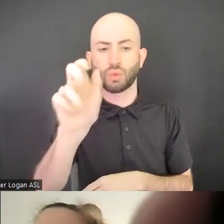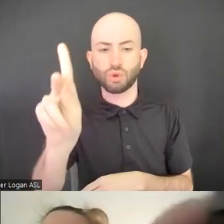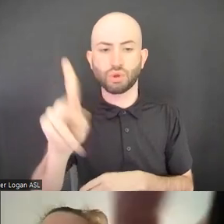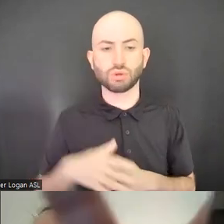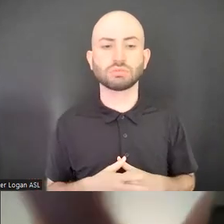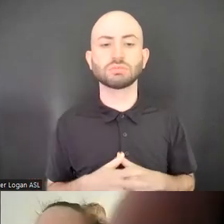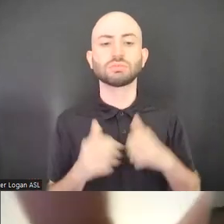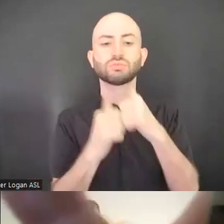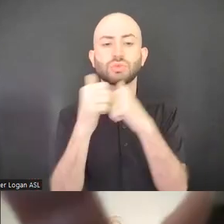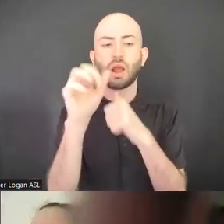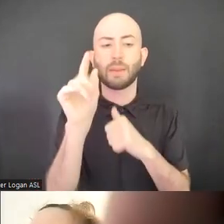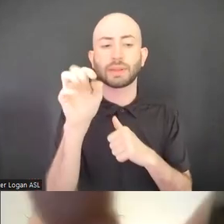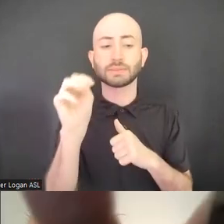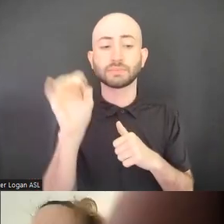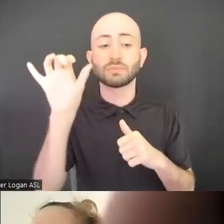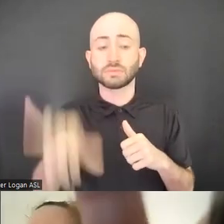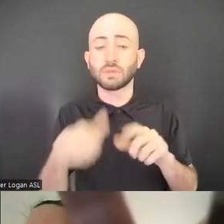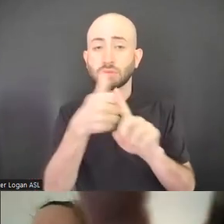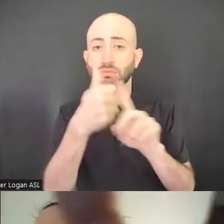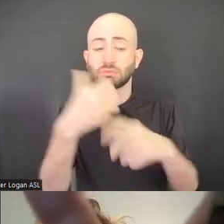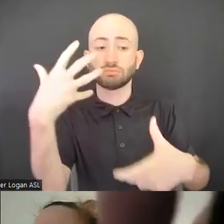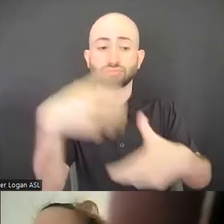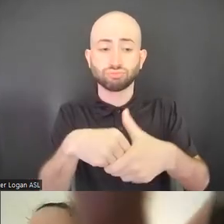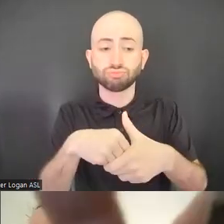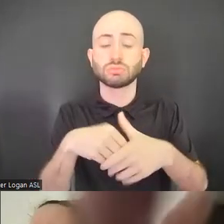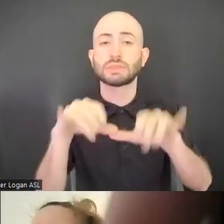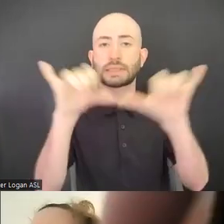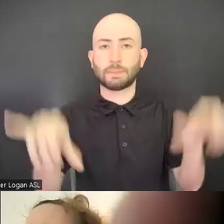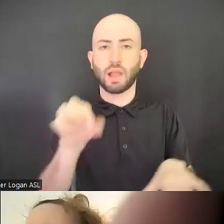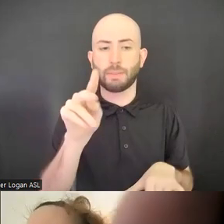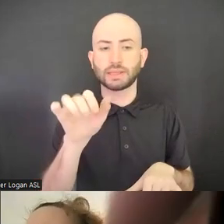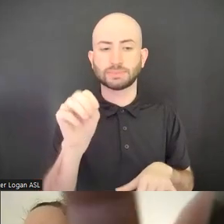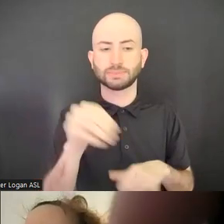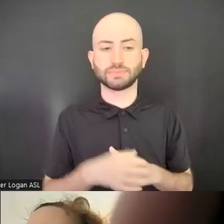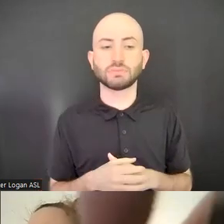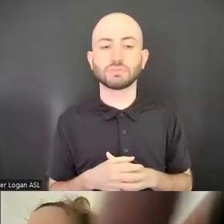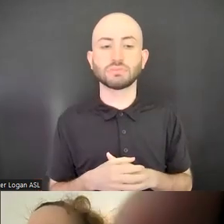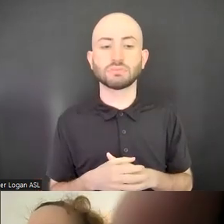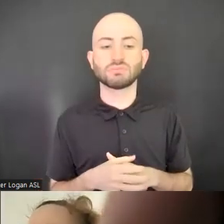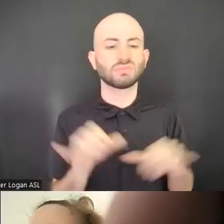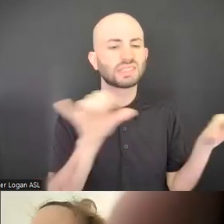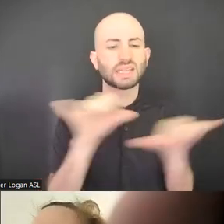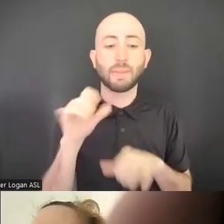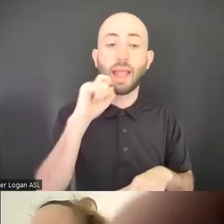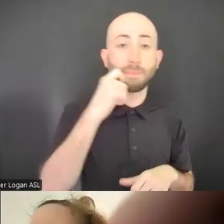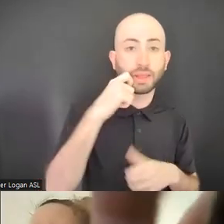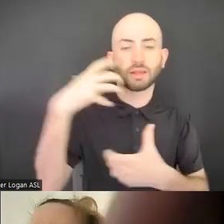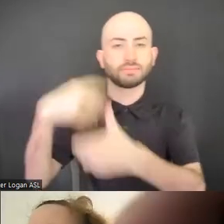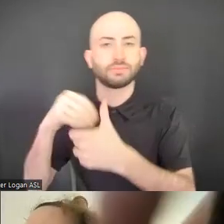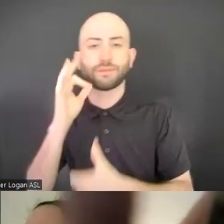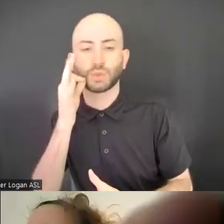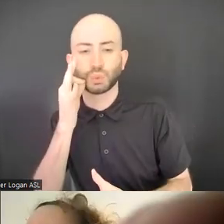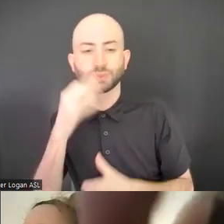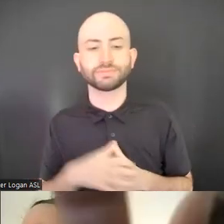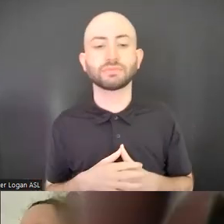just as apple belongs to fruits structural ableism is its own distinct category under the umbrella of